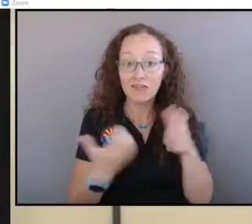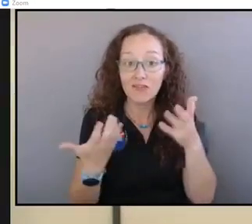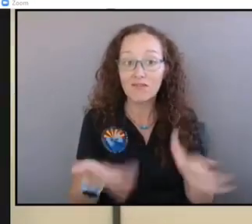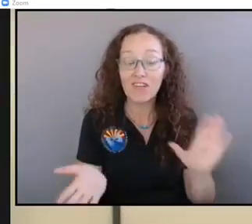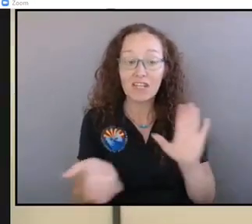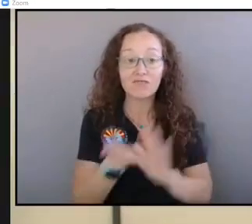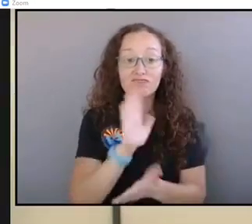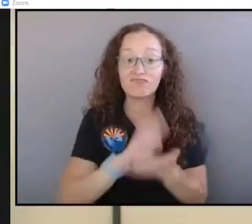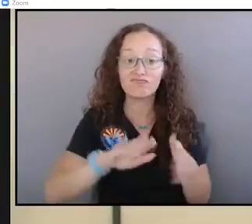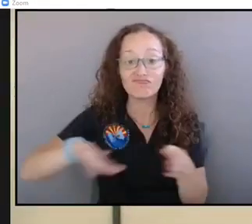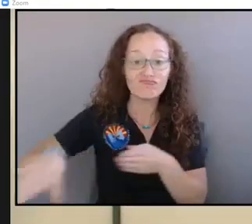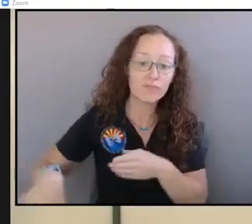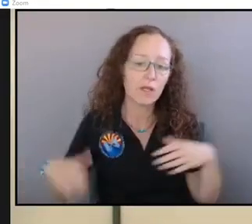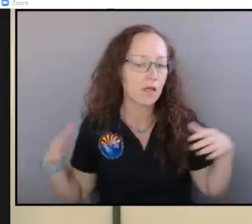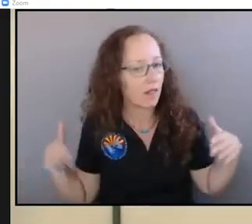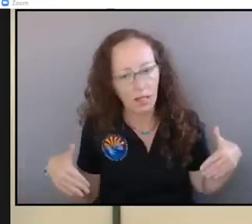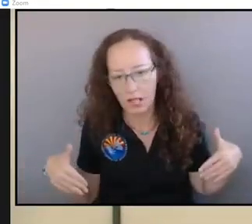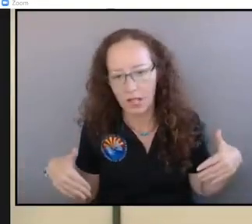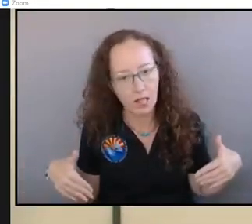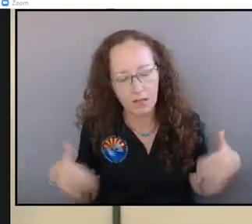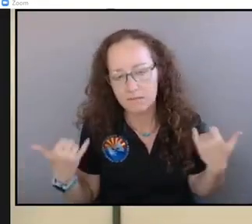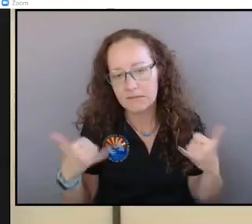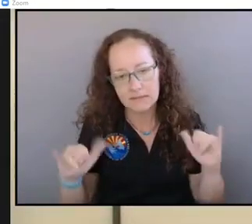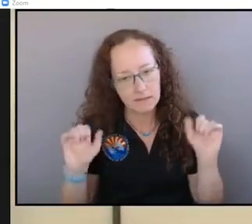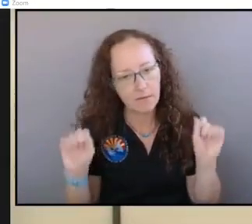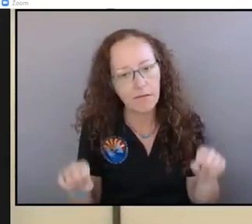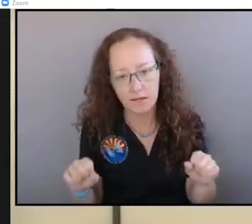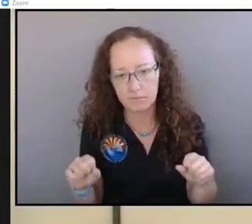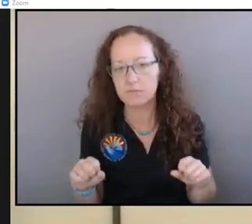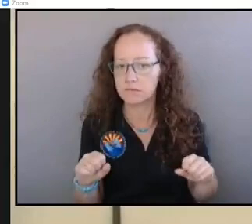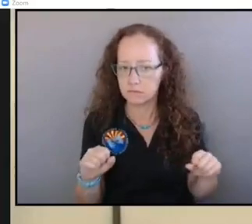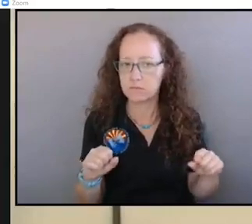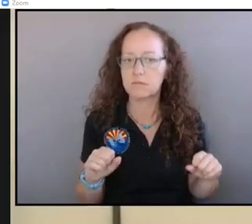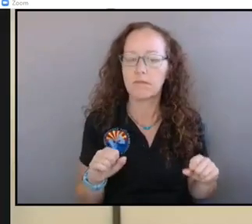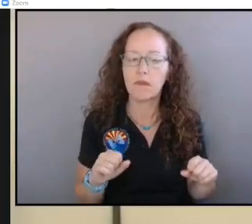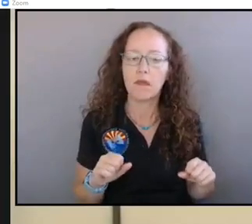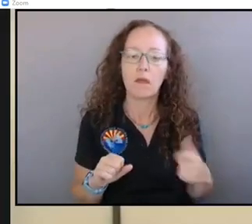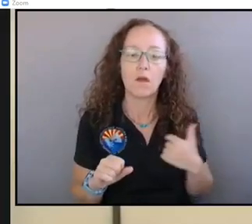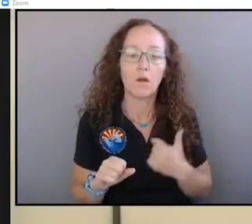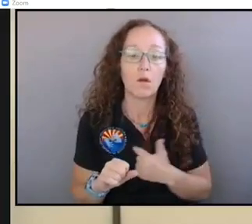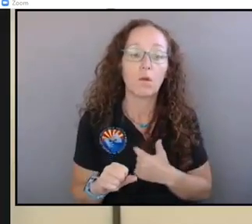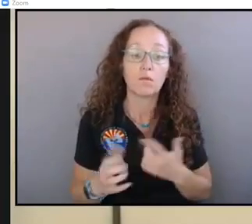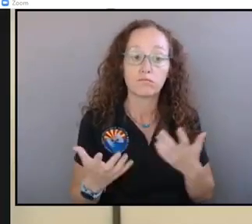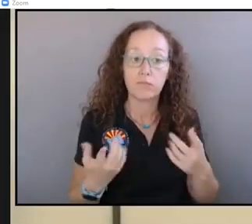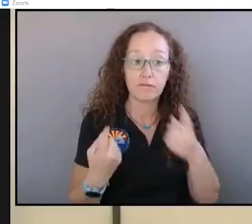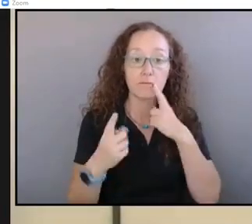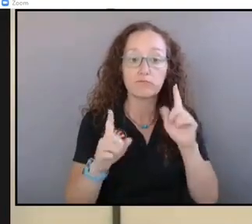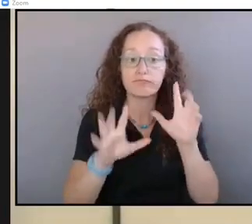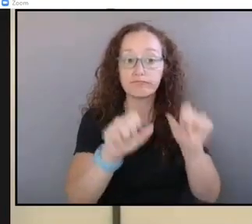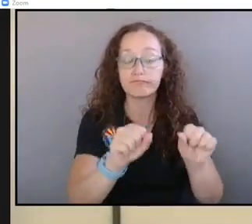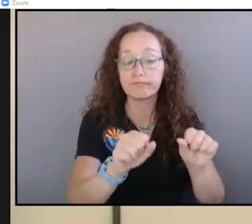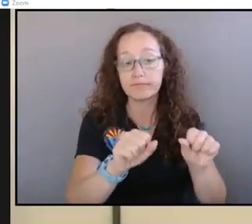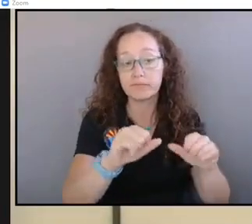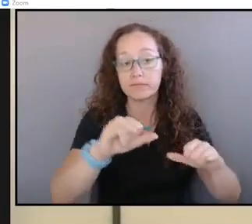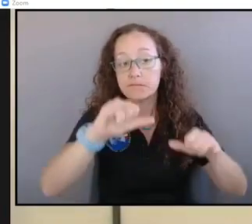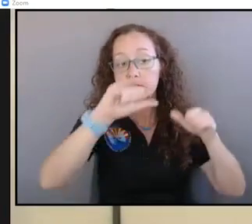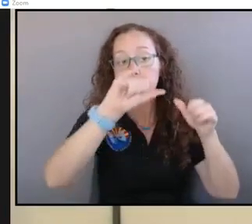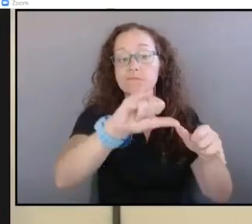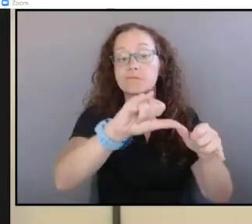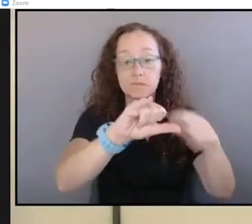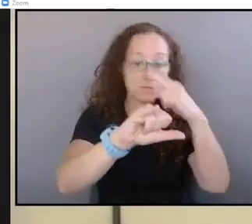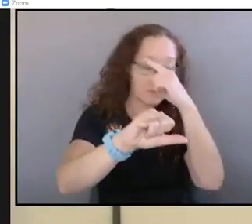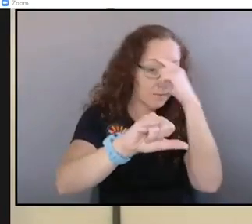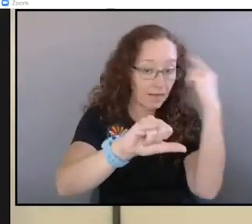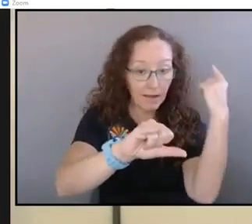Because of the containment that we're able to achieve, we felt very confident that